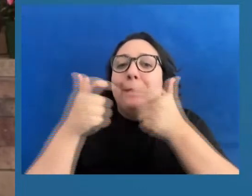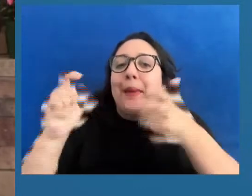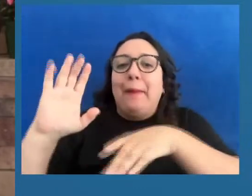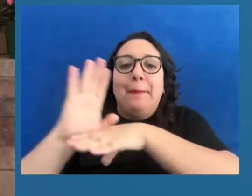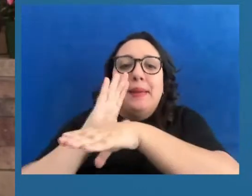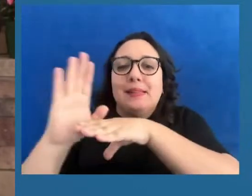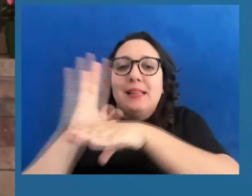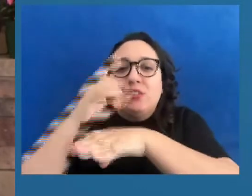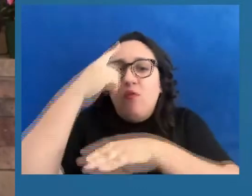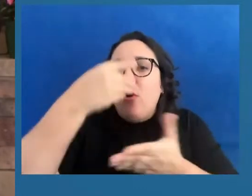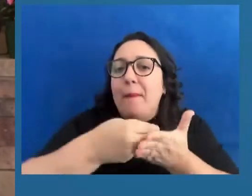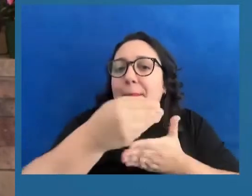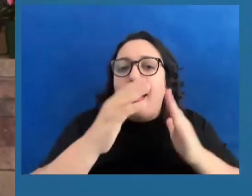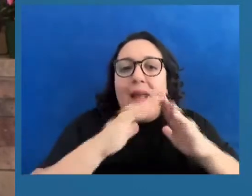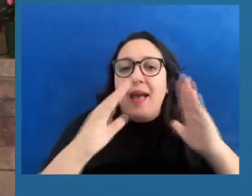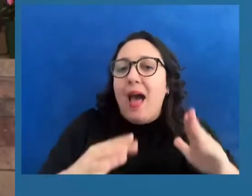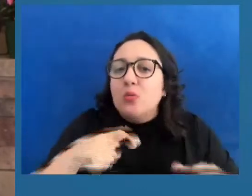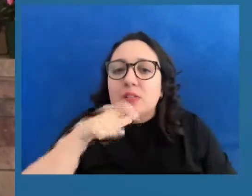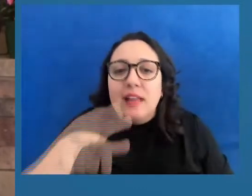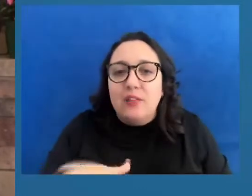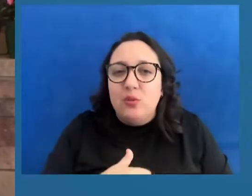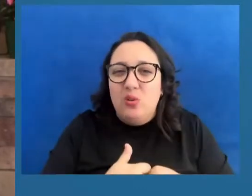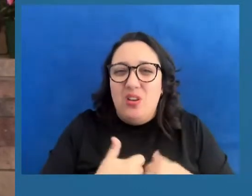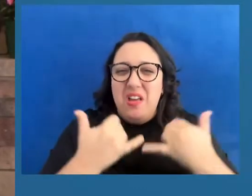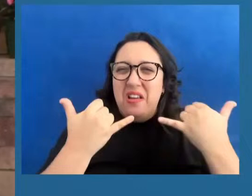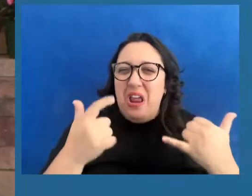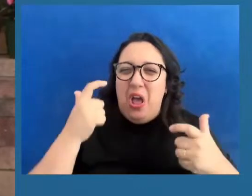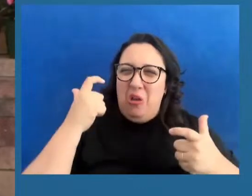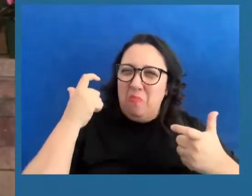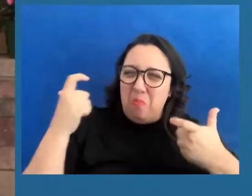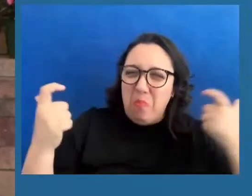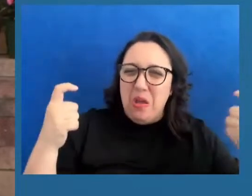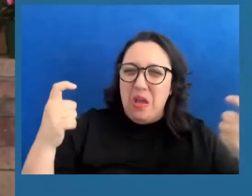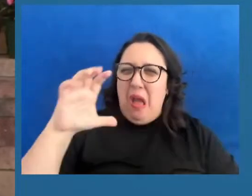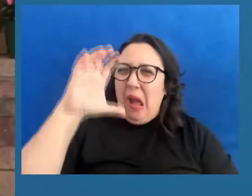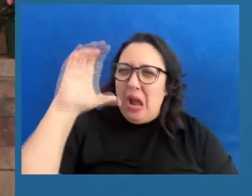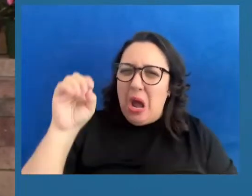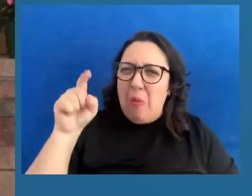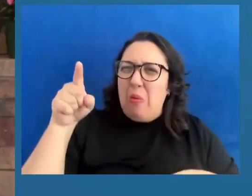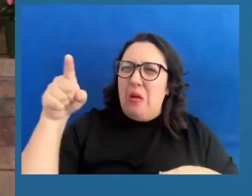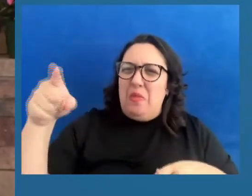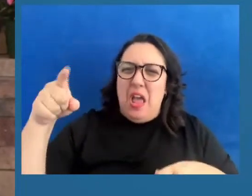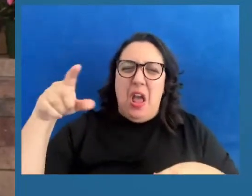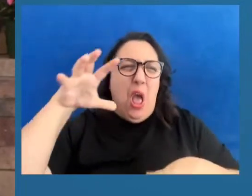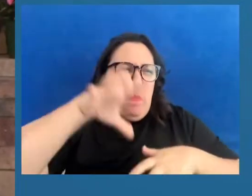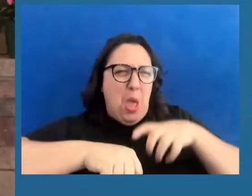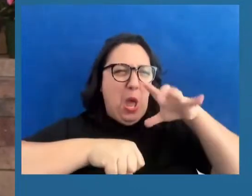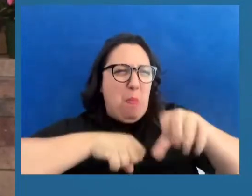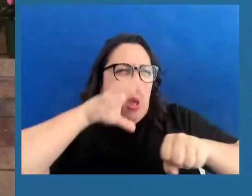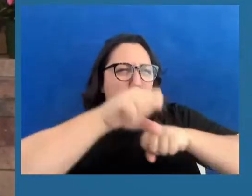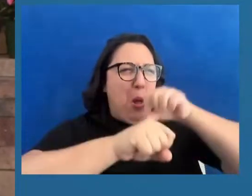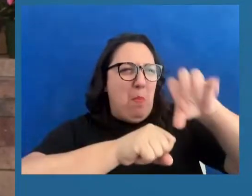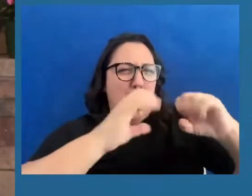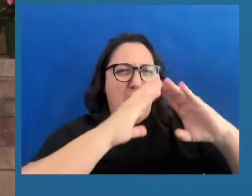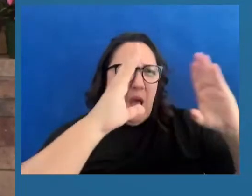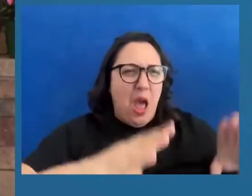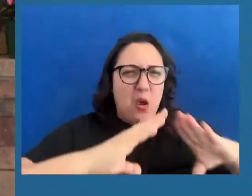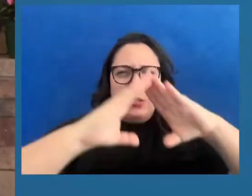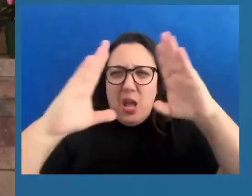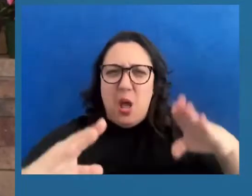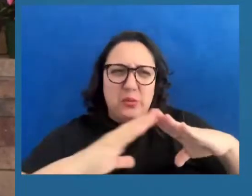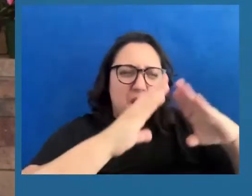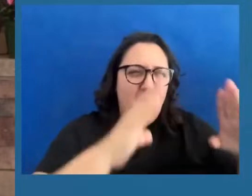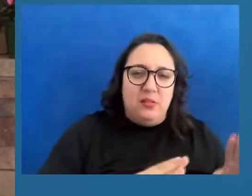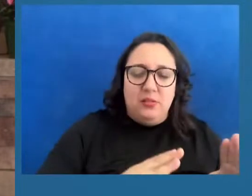And these huge, greedy conglomerates are gobbling up the housing stock. And they're trying